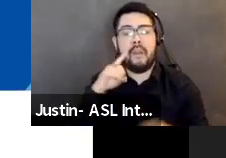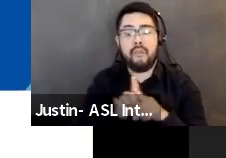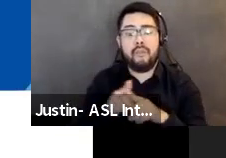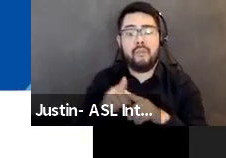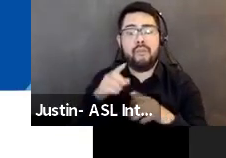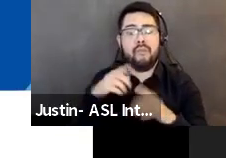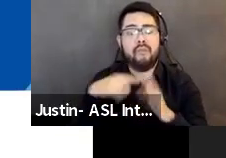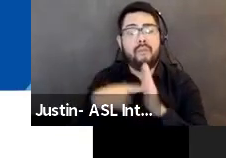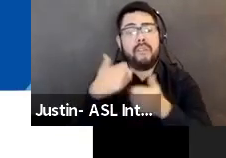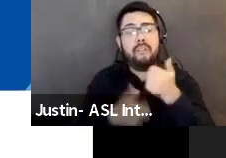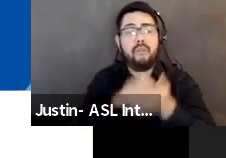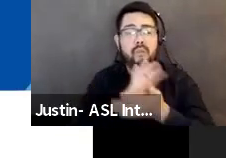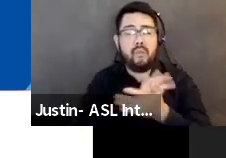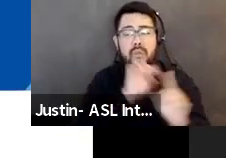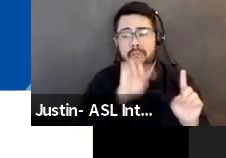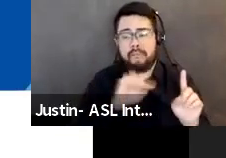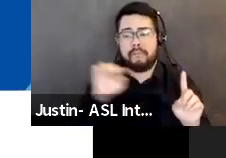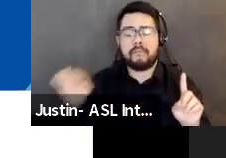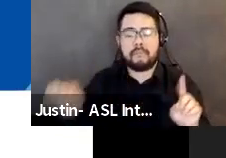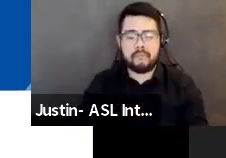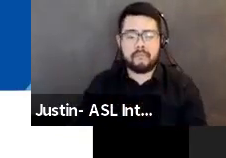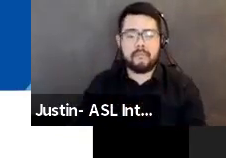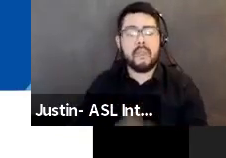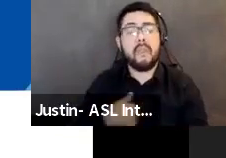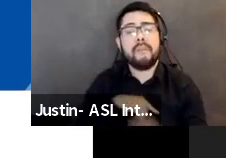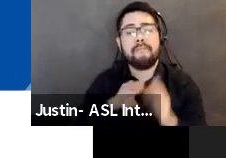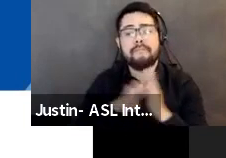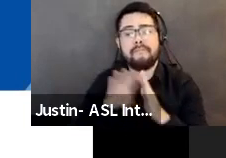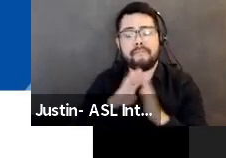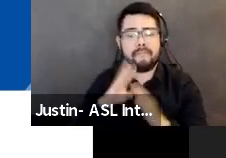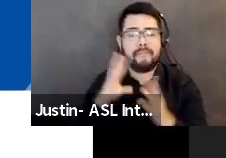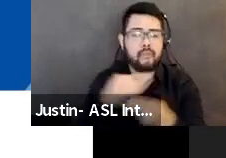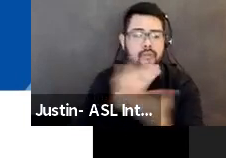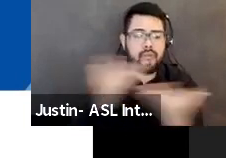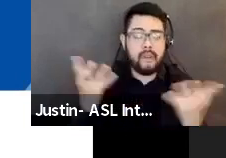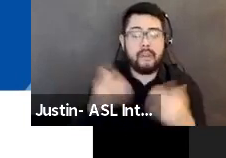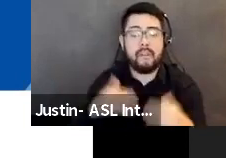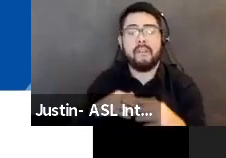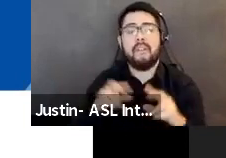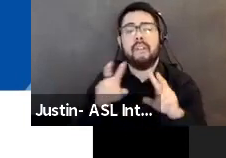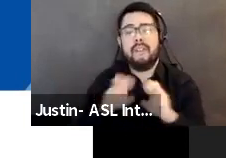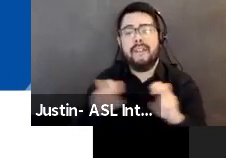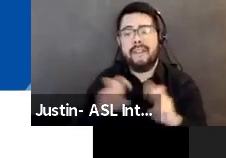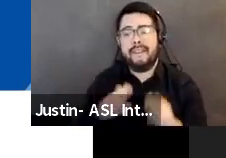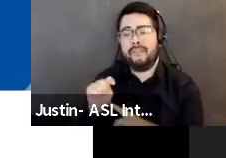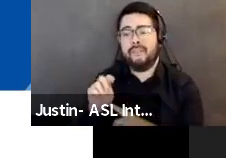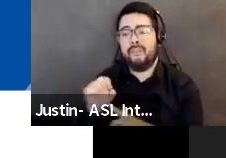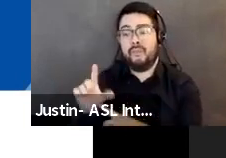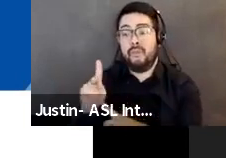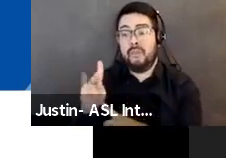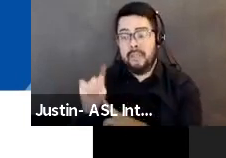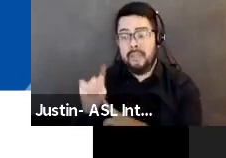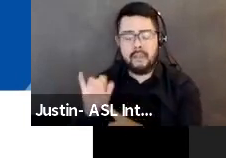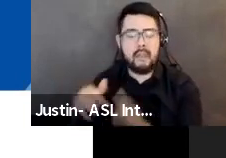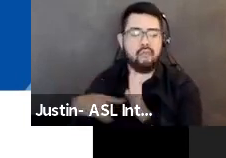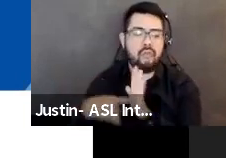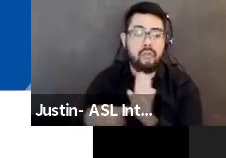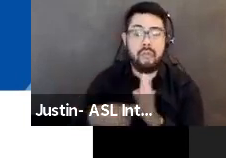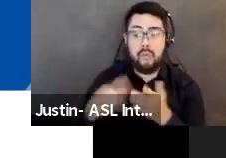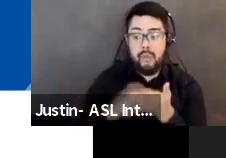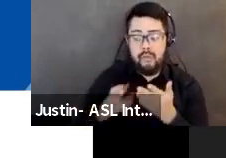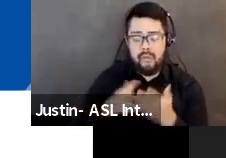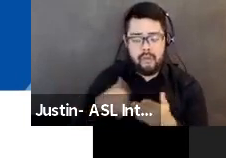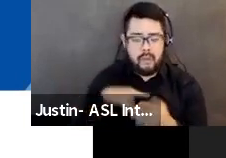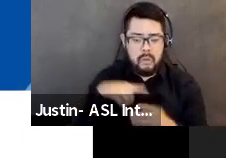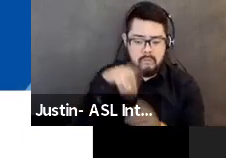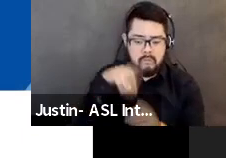data we created and shared an llc toolkit that included the process ensured samples of research as a starting point